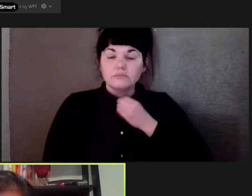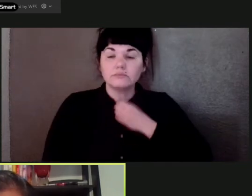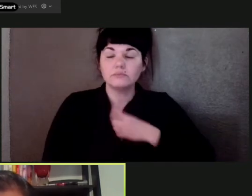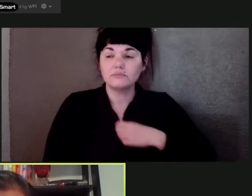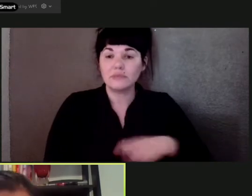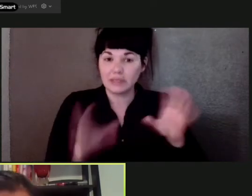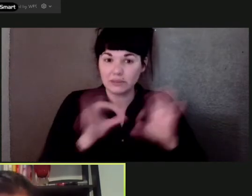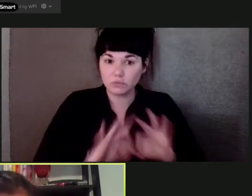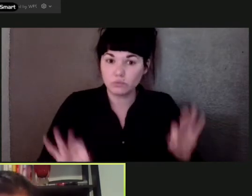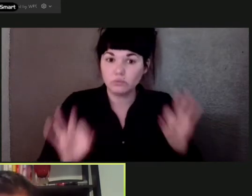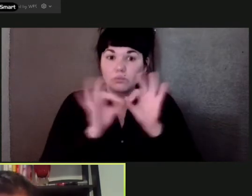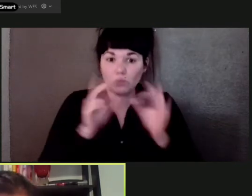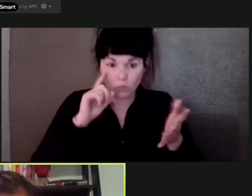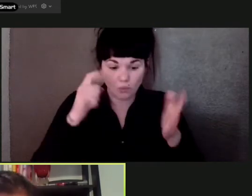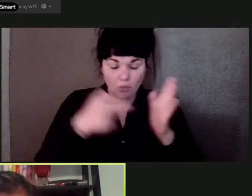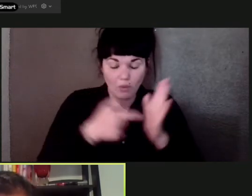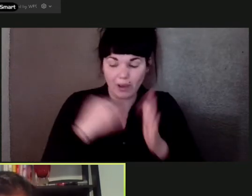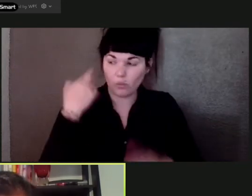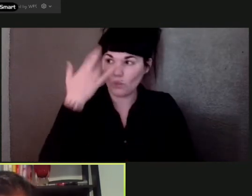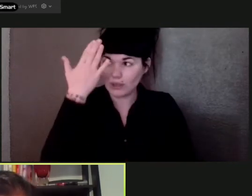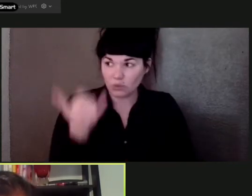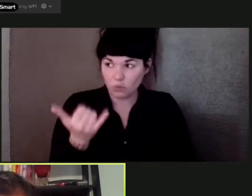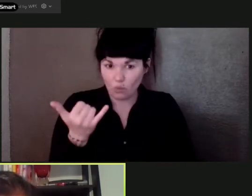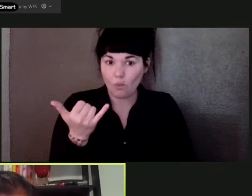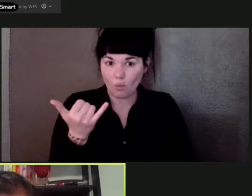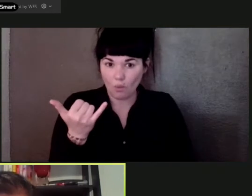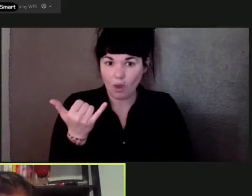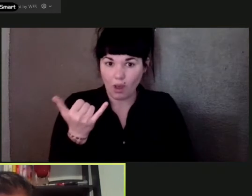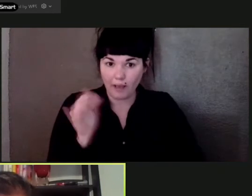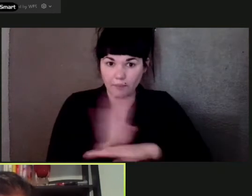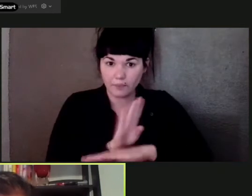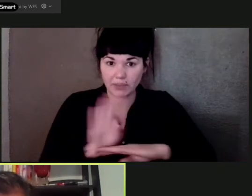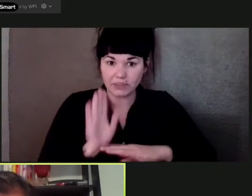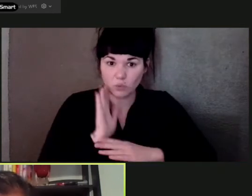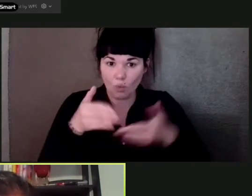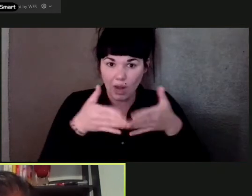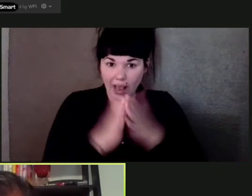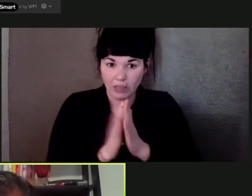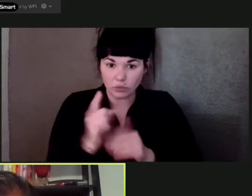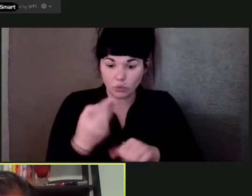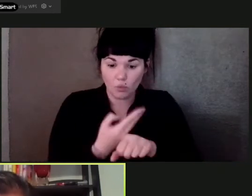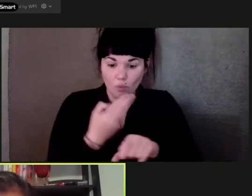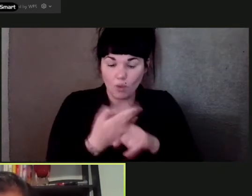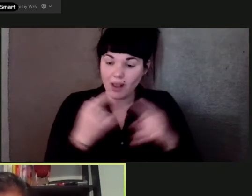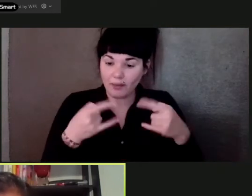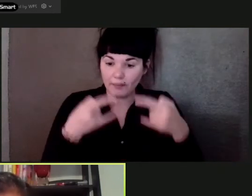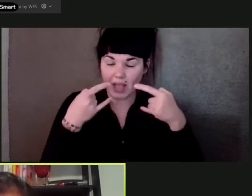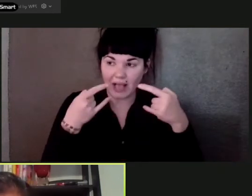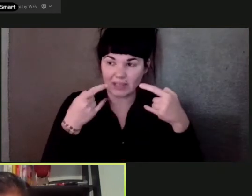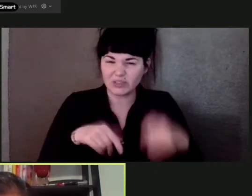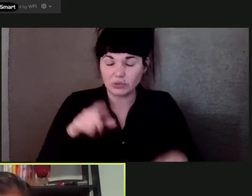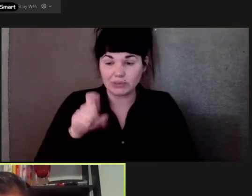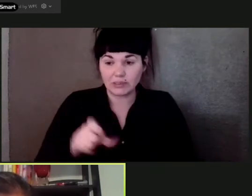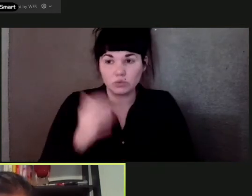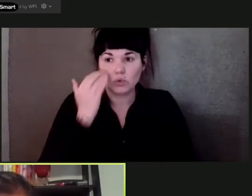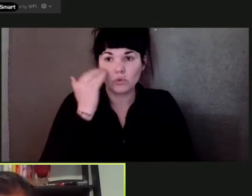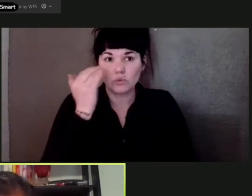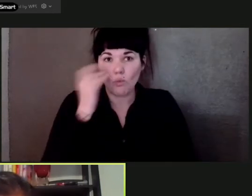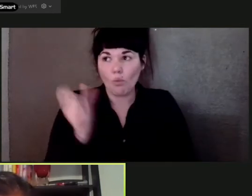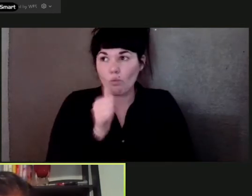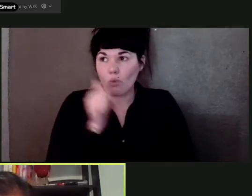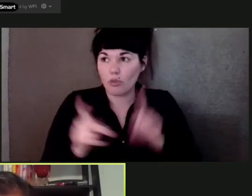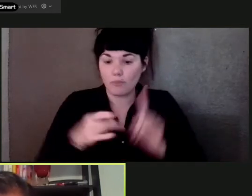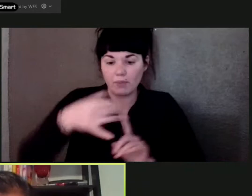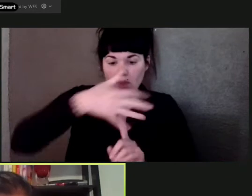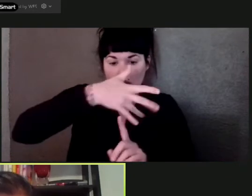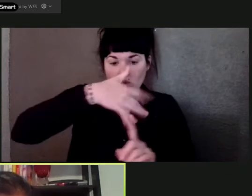and not knowing who was around you is very important. And I think that's something we need to keep in mind, that there are still members of